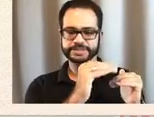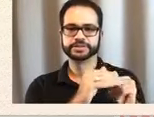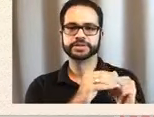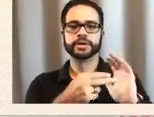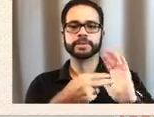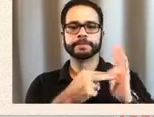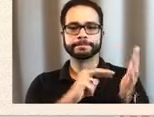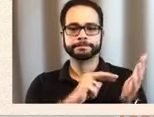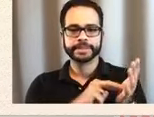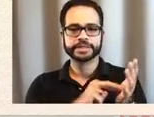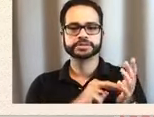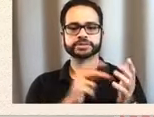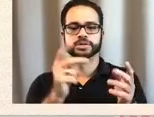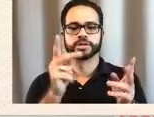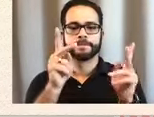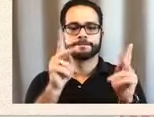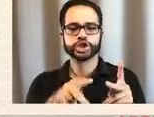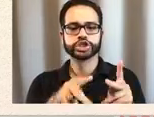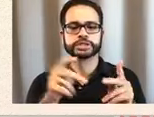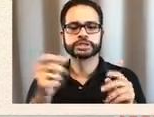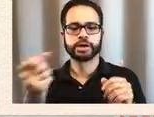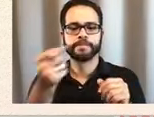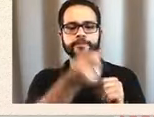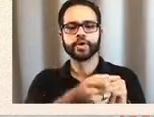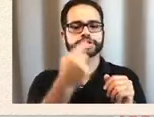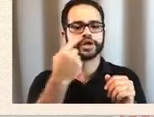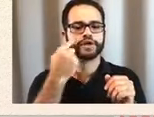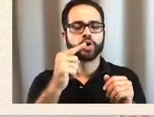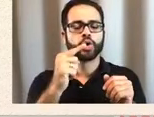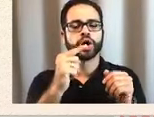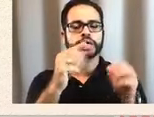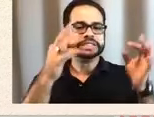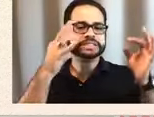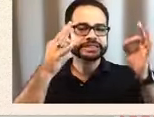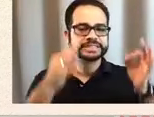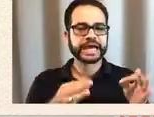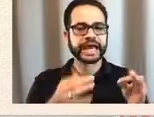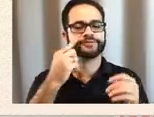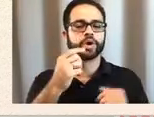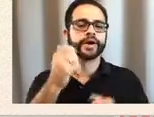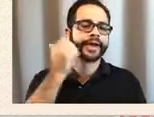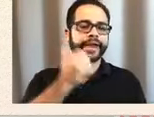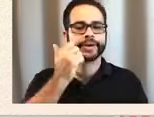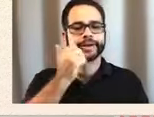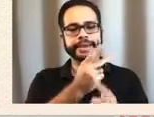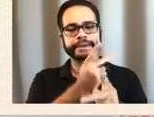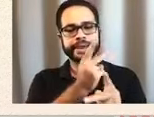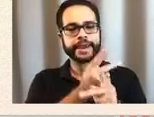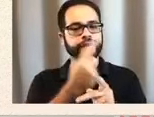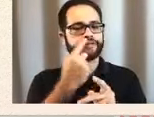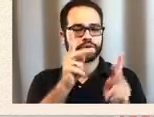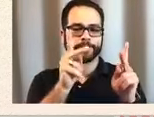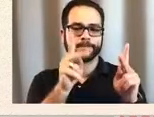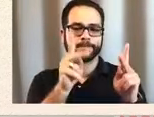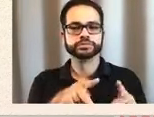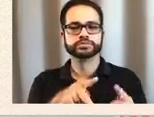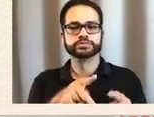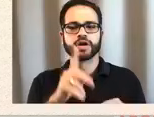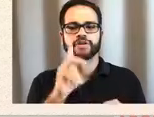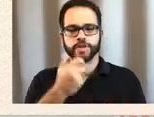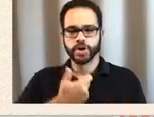for the purpose of making decisions related to the day-to-day care of the ward, so to their person, and that would also